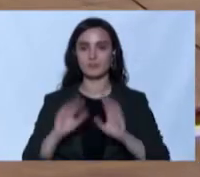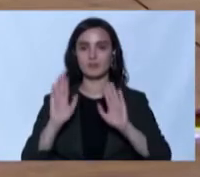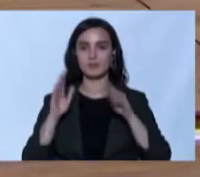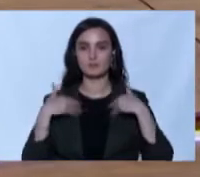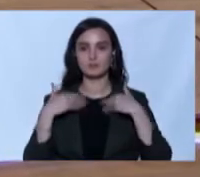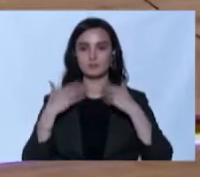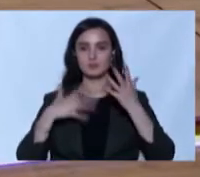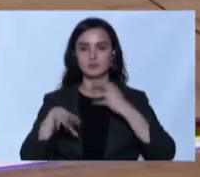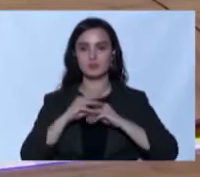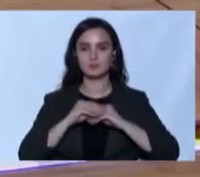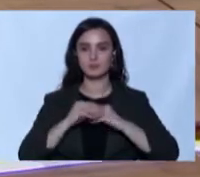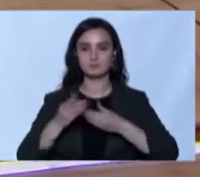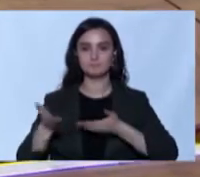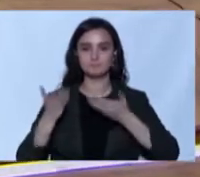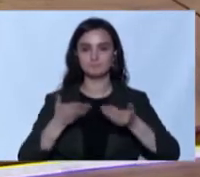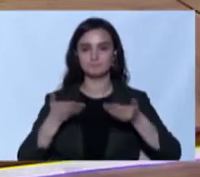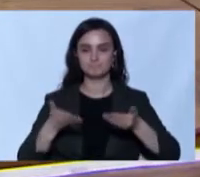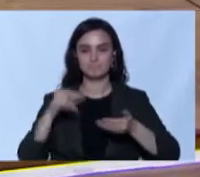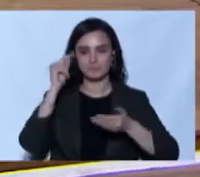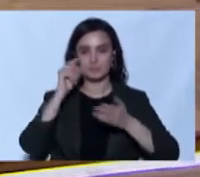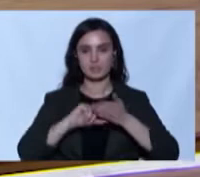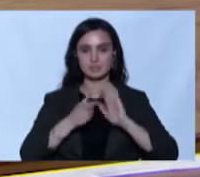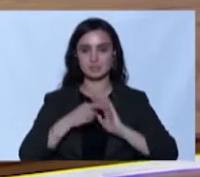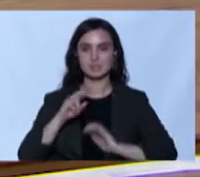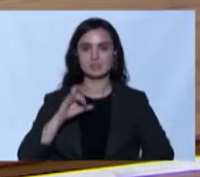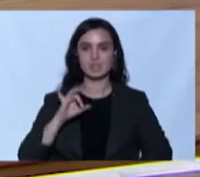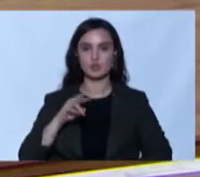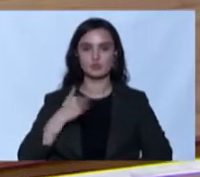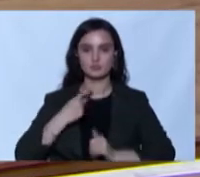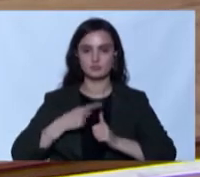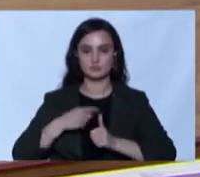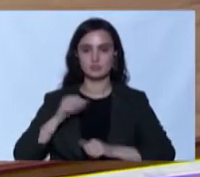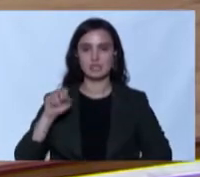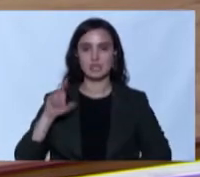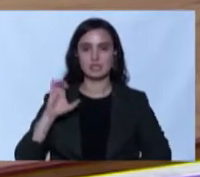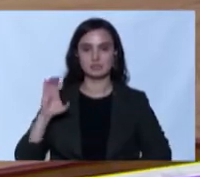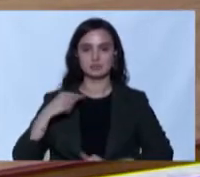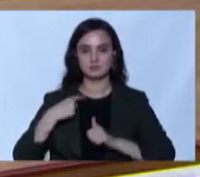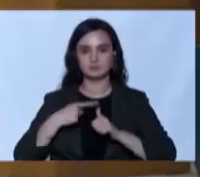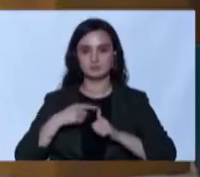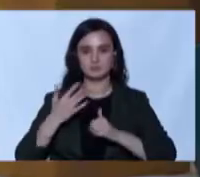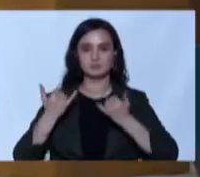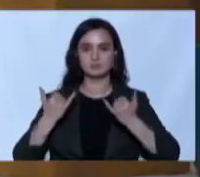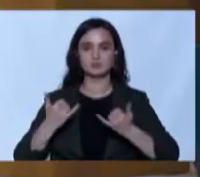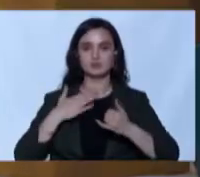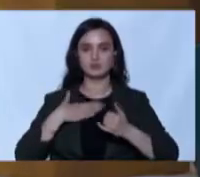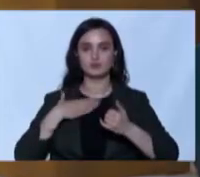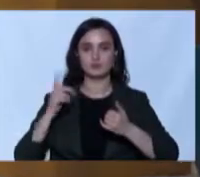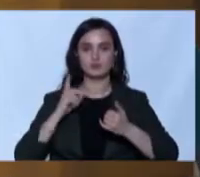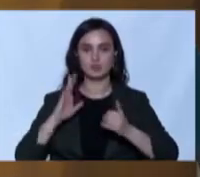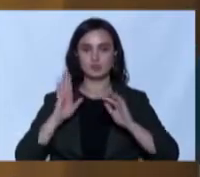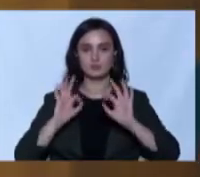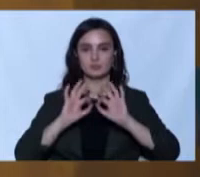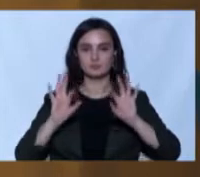Hi everyone, welcome to class. This is Mr. Daryl and I'm Mr. Alex. Today we are going to